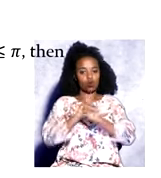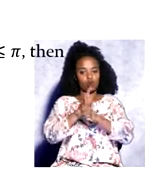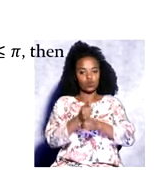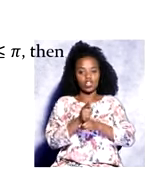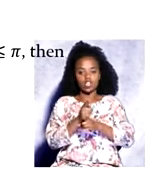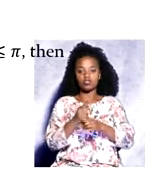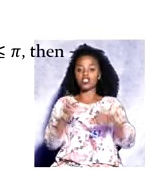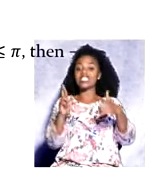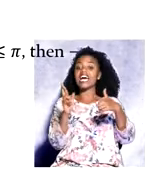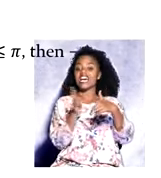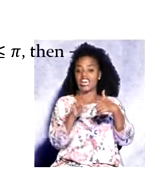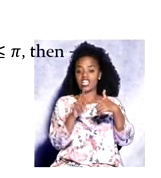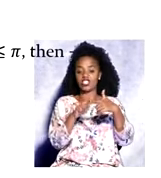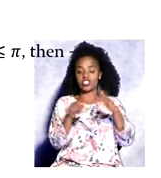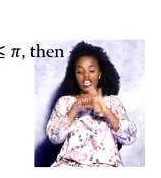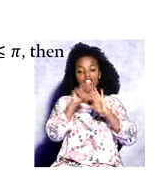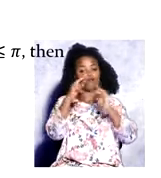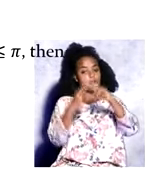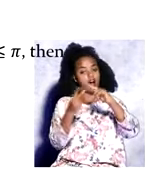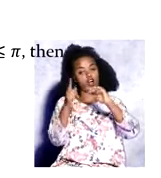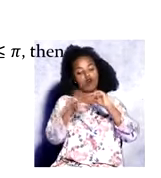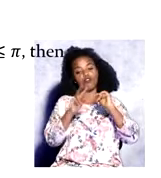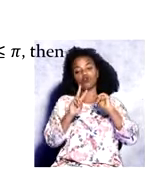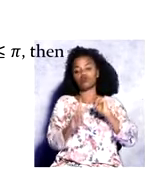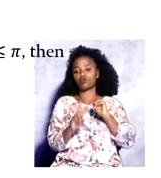range from negative pi over to pi over 2.